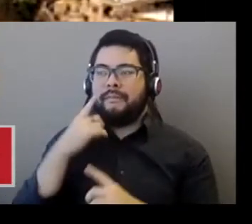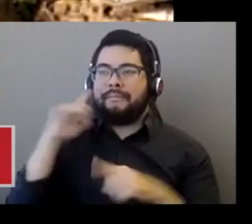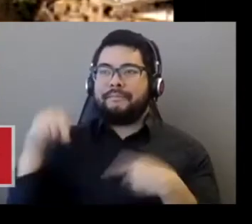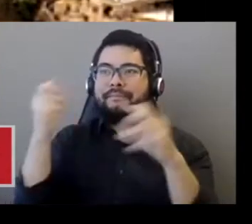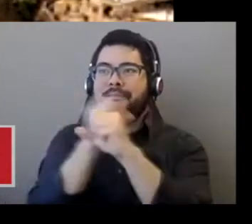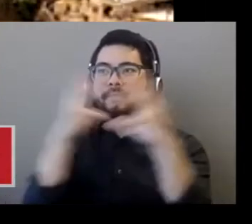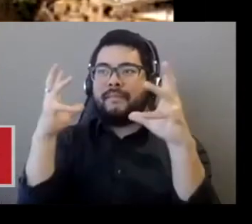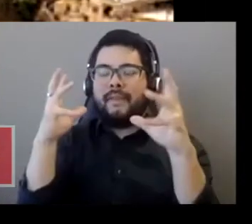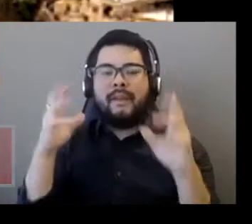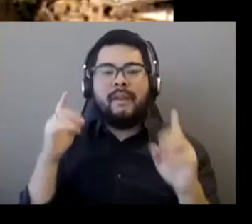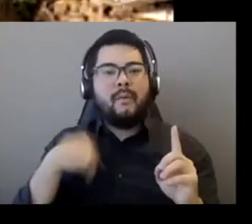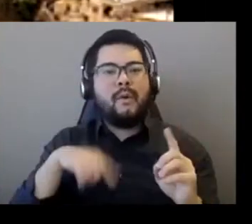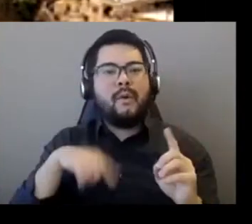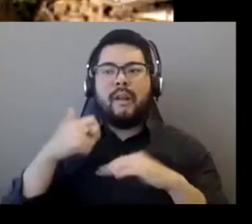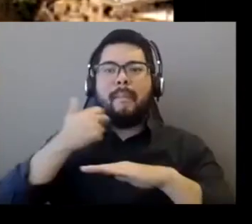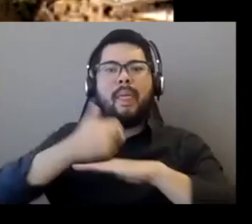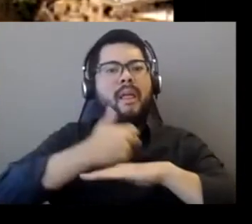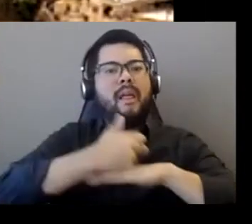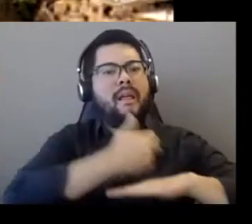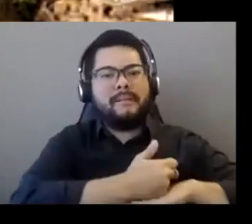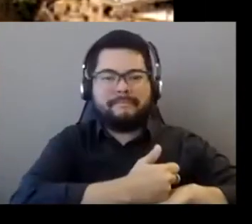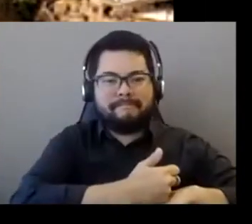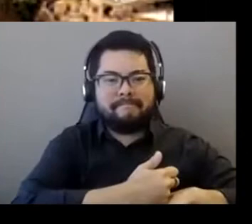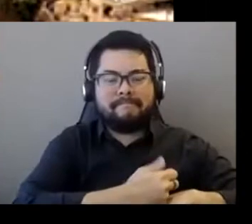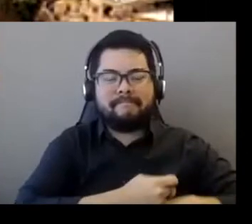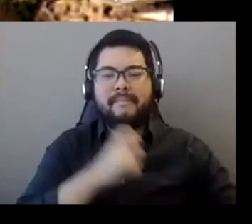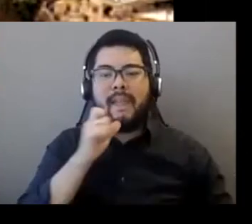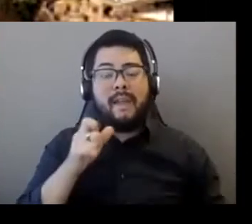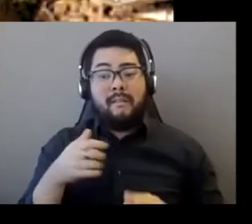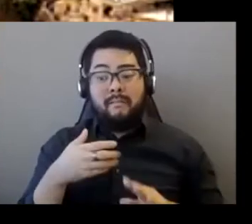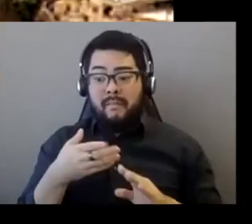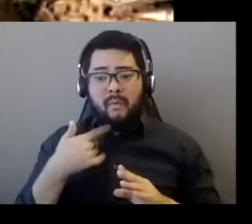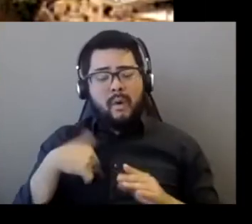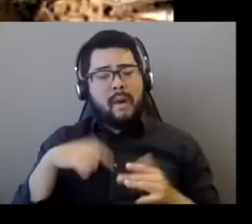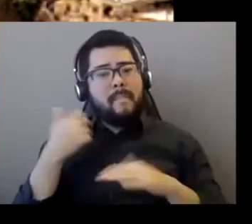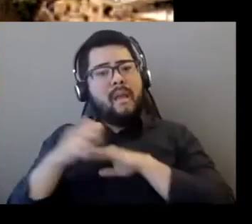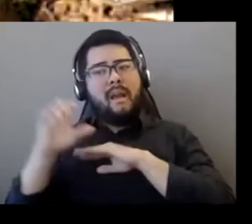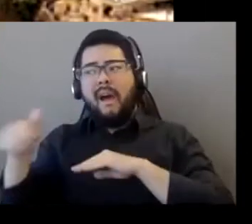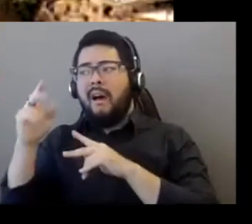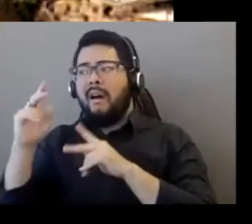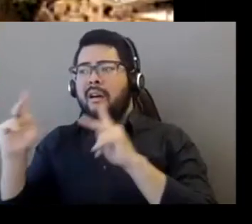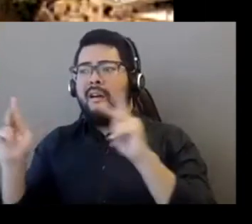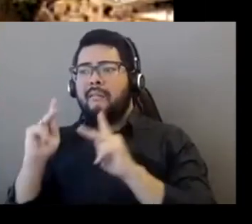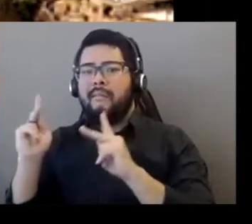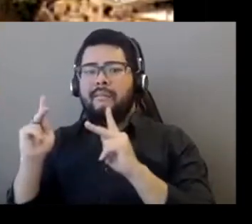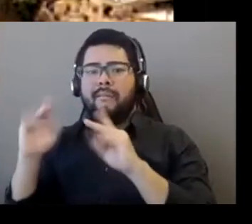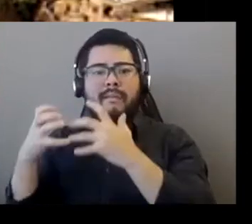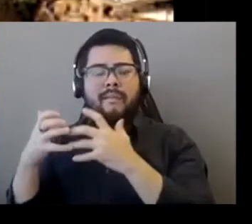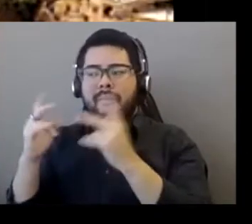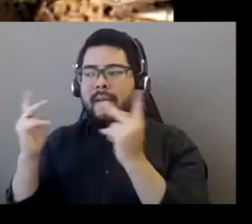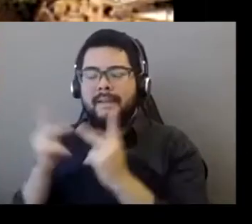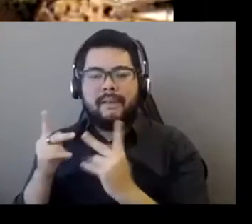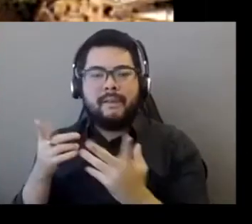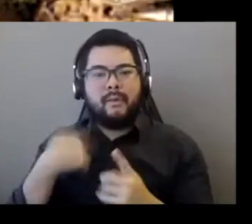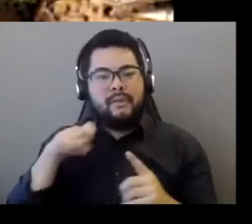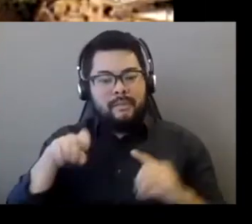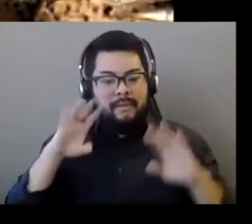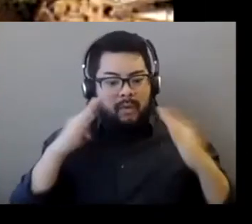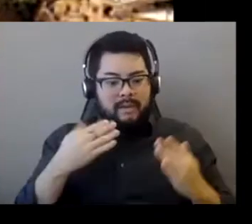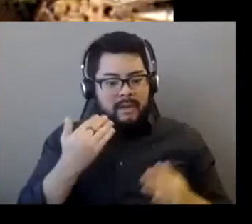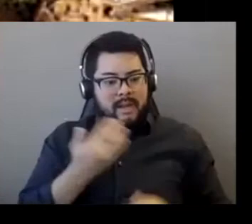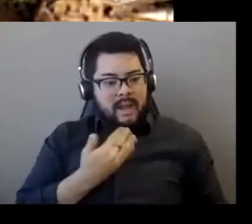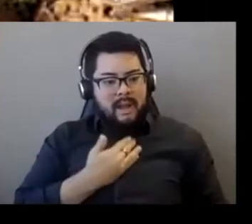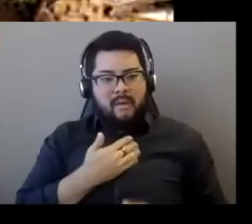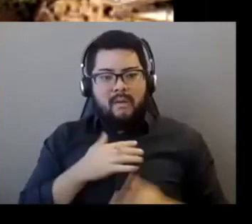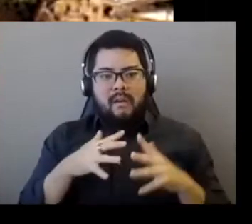the pointing the finger issue, right, before looking in our own backyard. That just seems like step one to